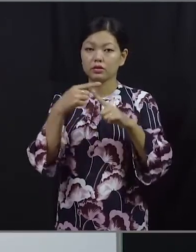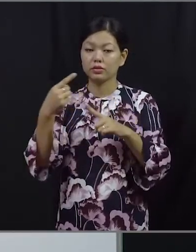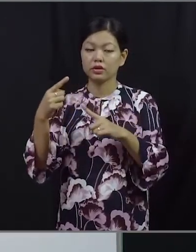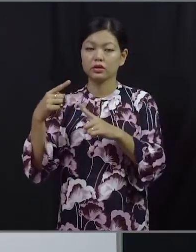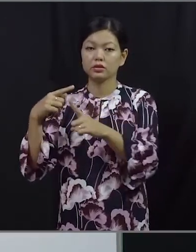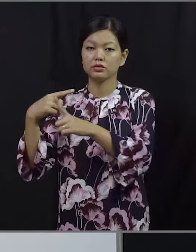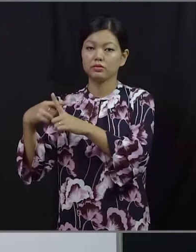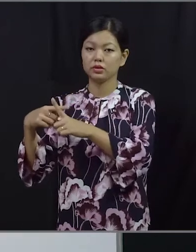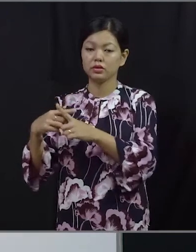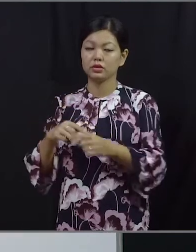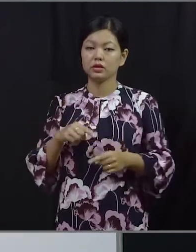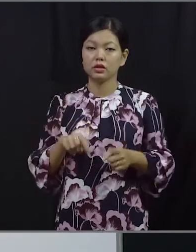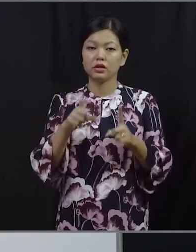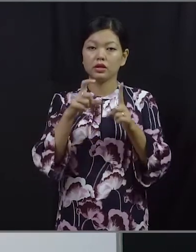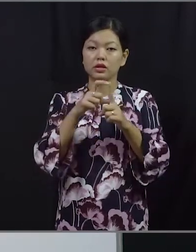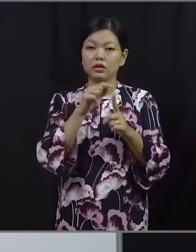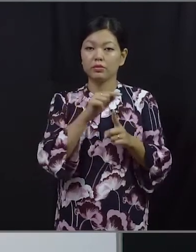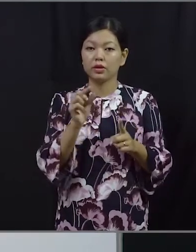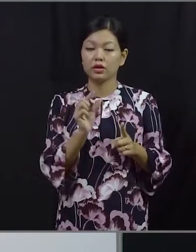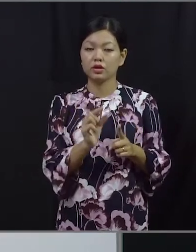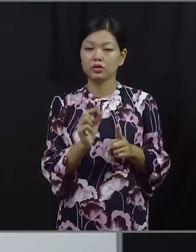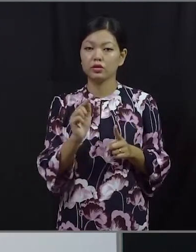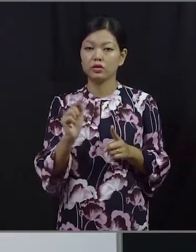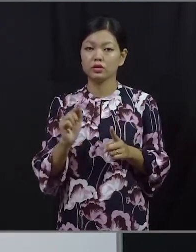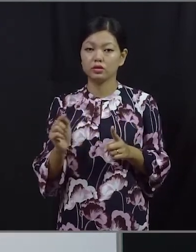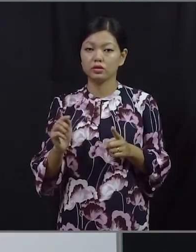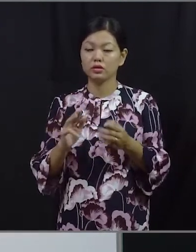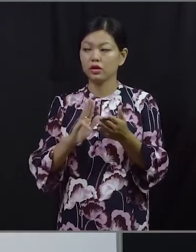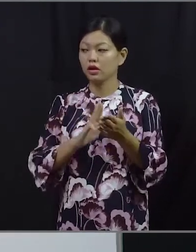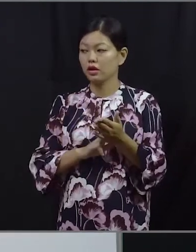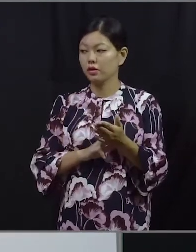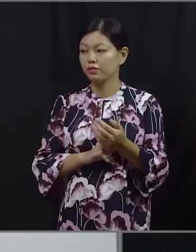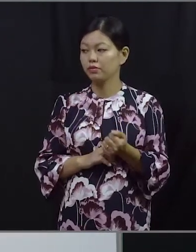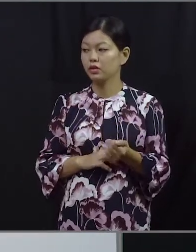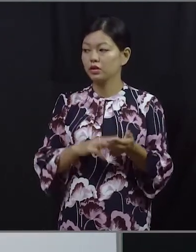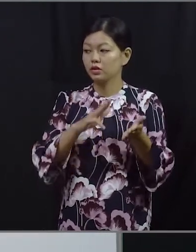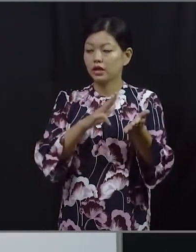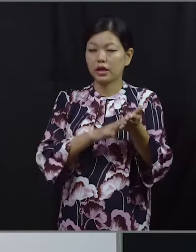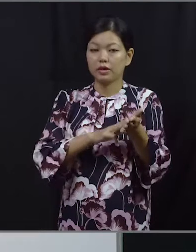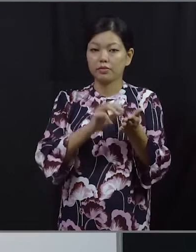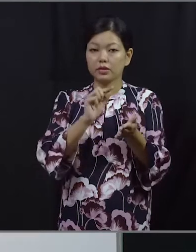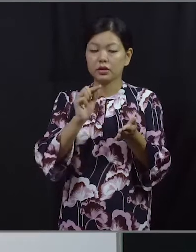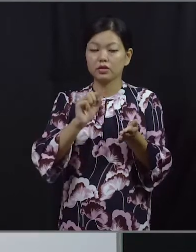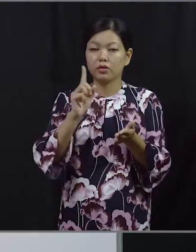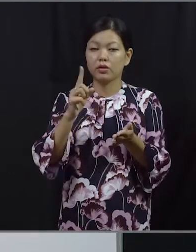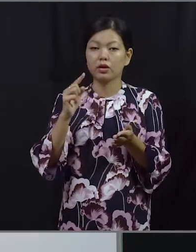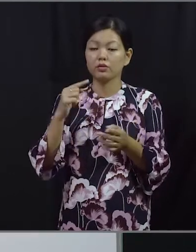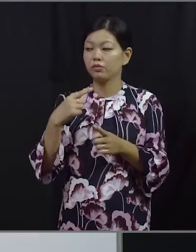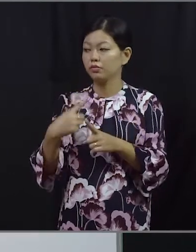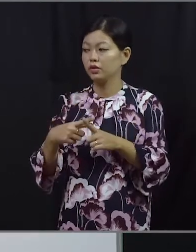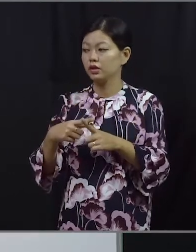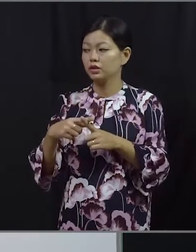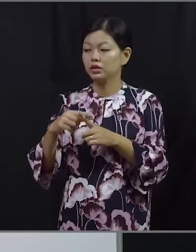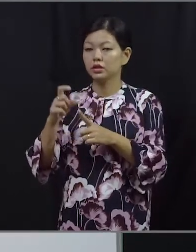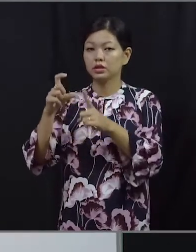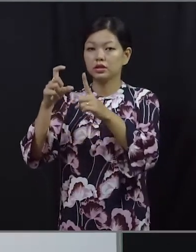F. So D by U is nothing but magnification. So I can write M equal to 1 plus D by F. I hope it's clear